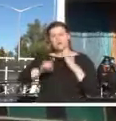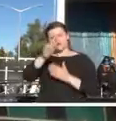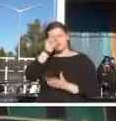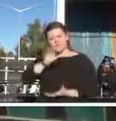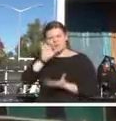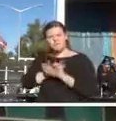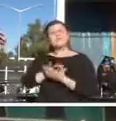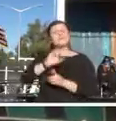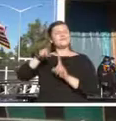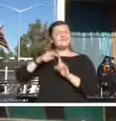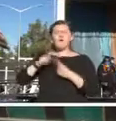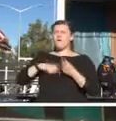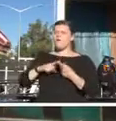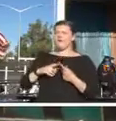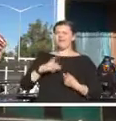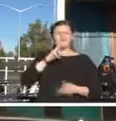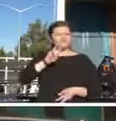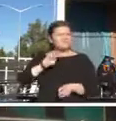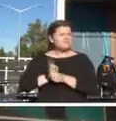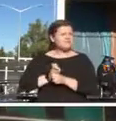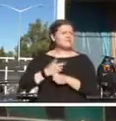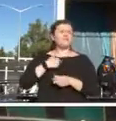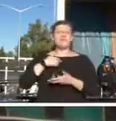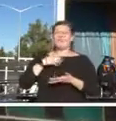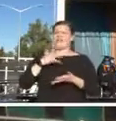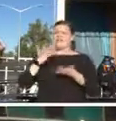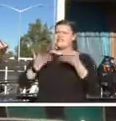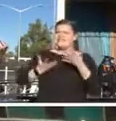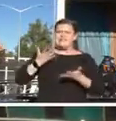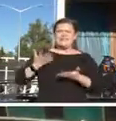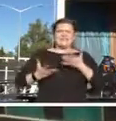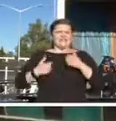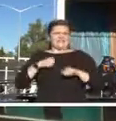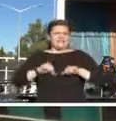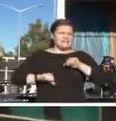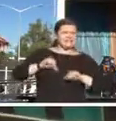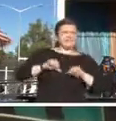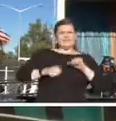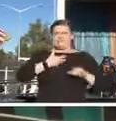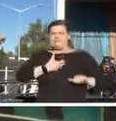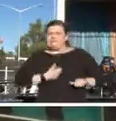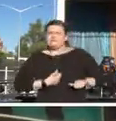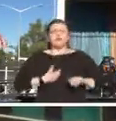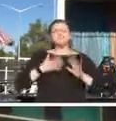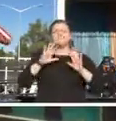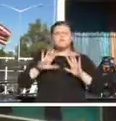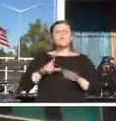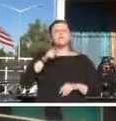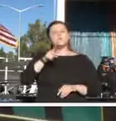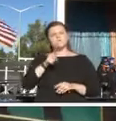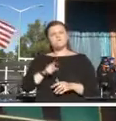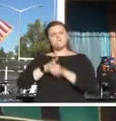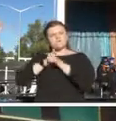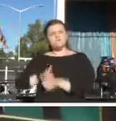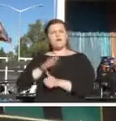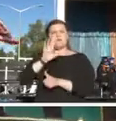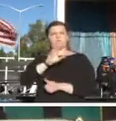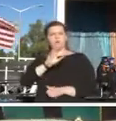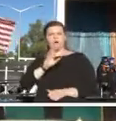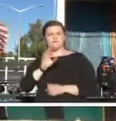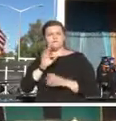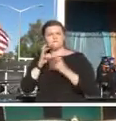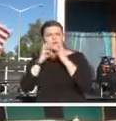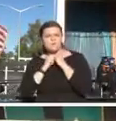difficult, when it feels like you're surfing against a tidal wave, it's those times that standing by your values builds your